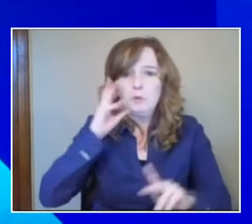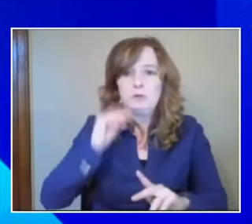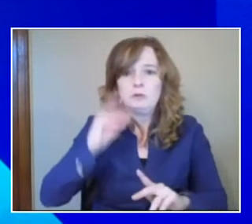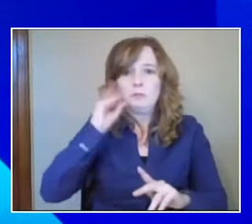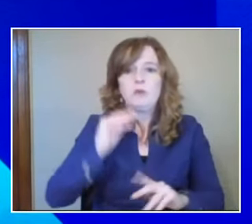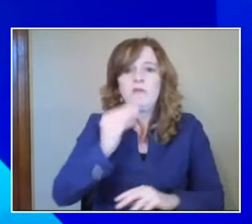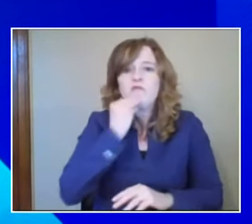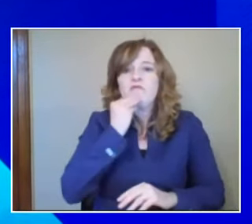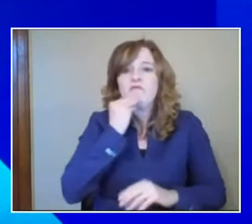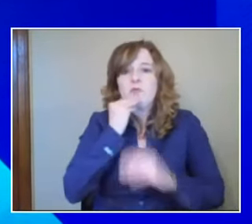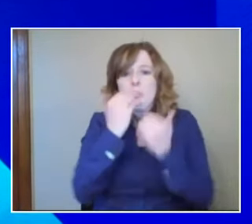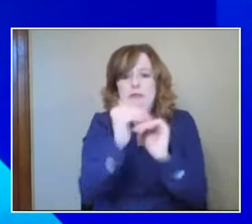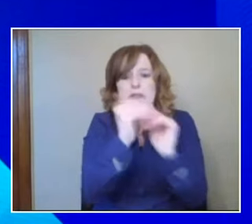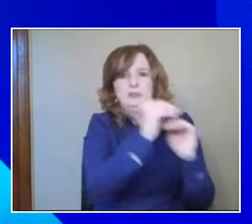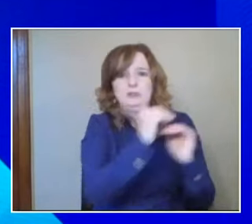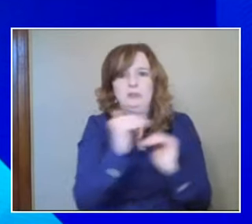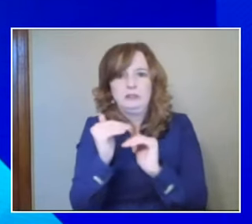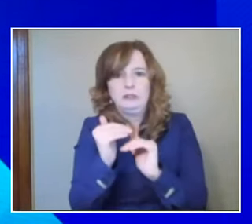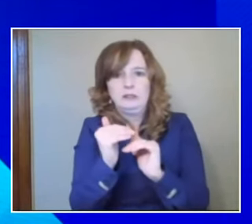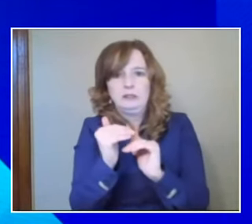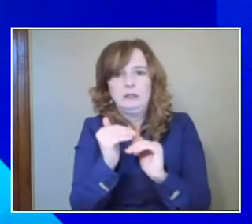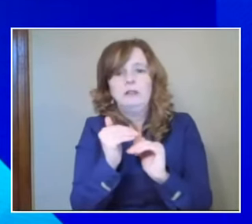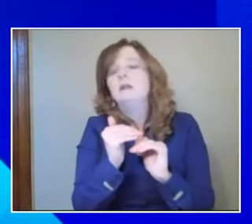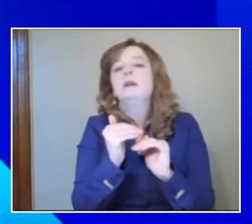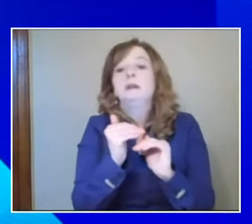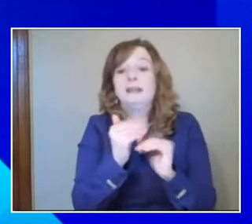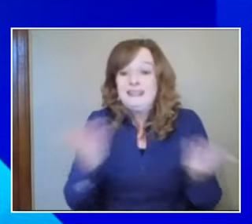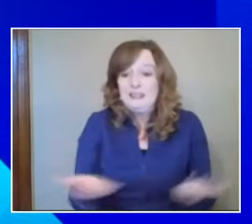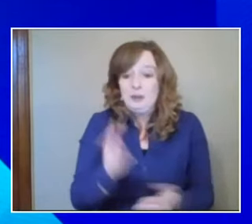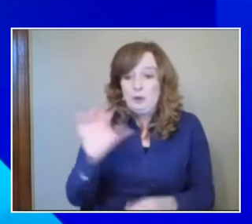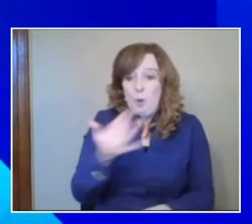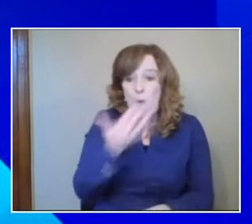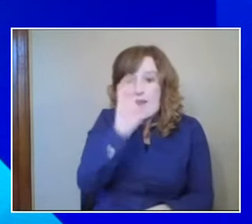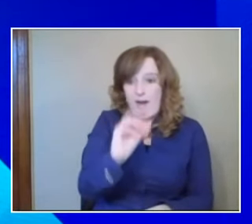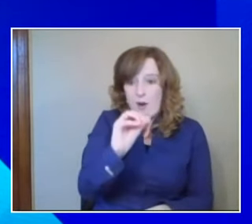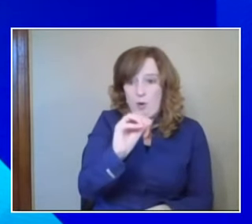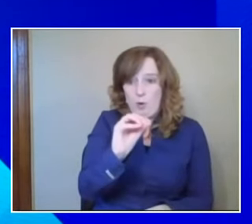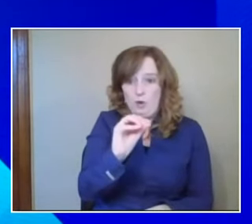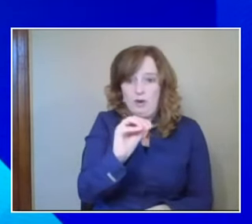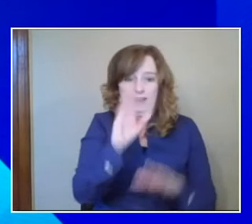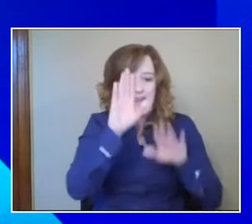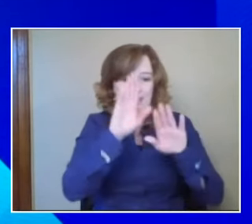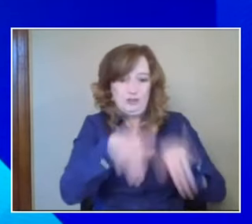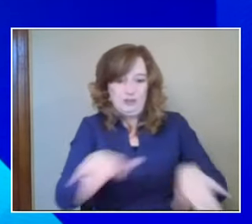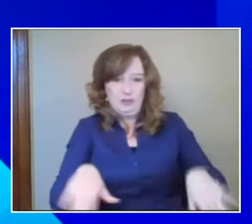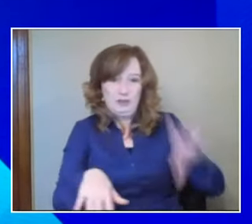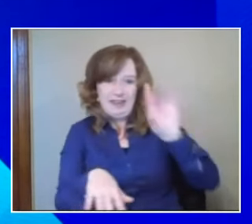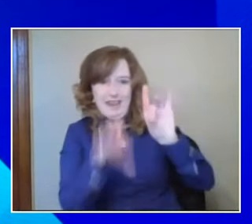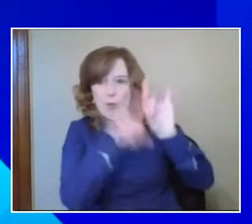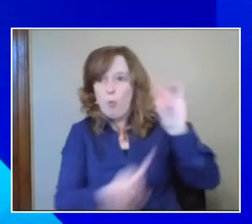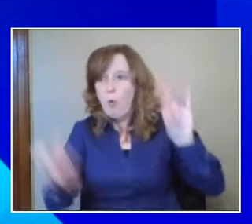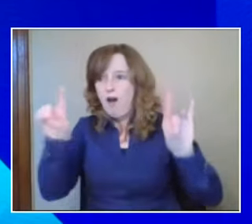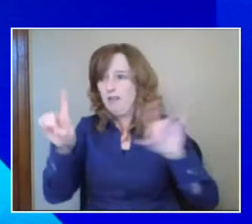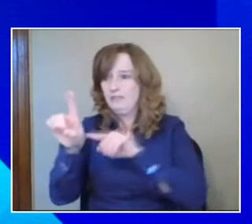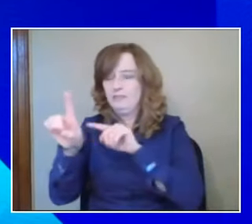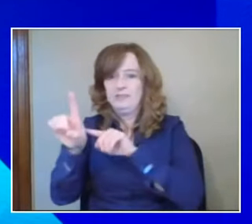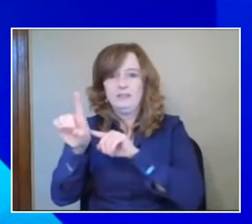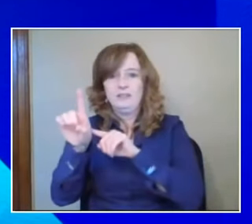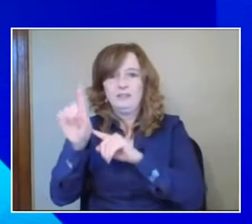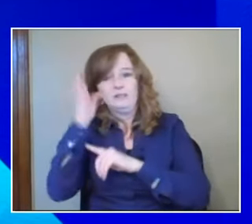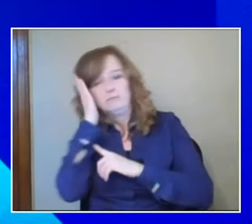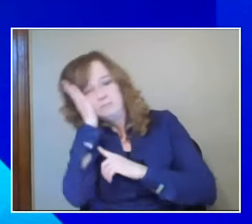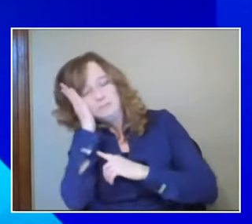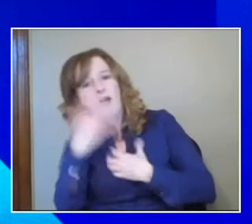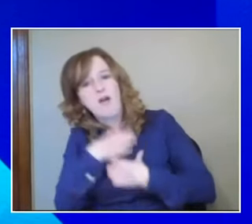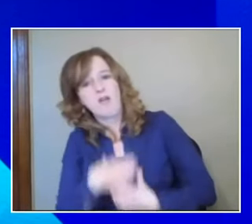Ohio, 1 in 8 kids will go to bed hungry. I want to do something about that. We all